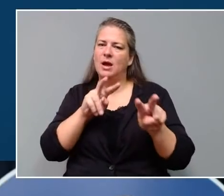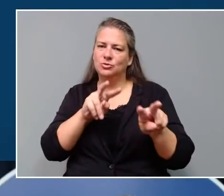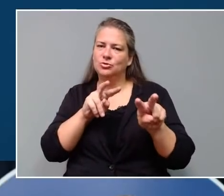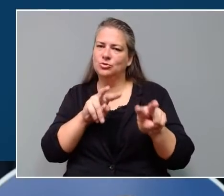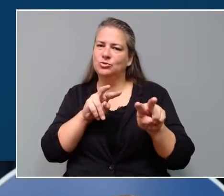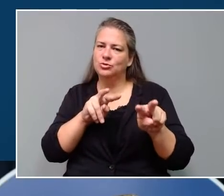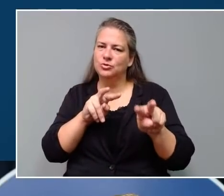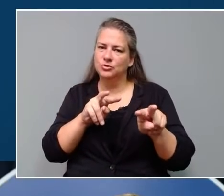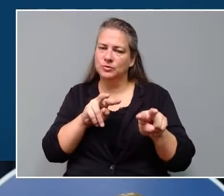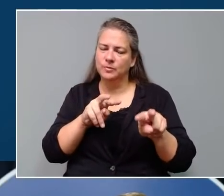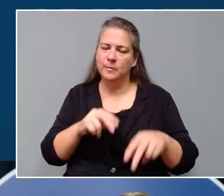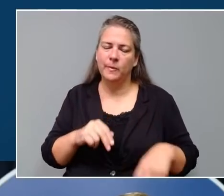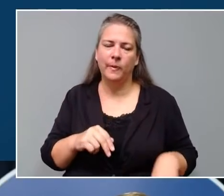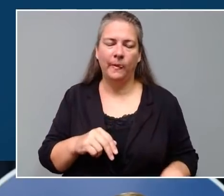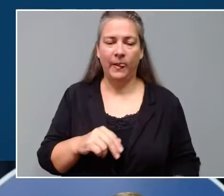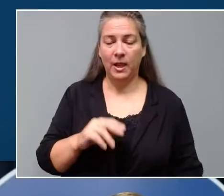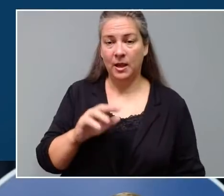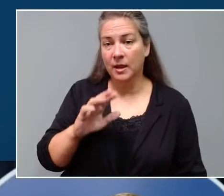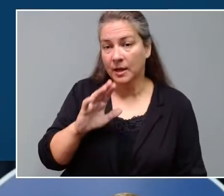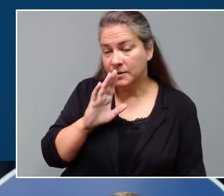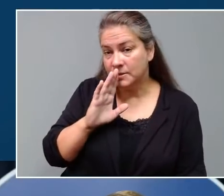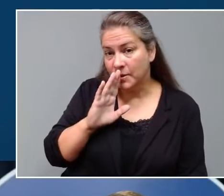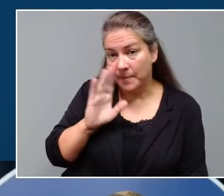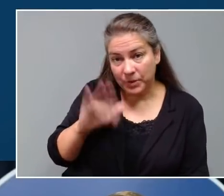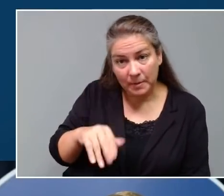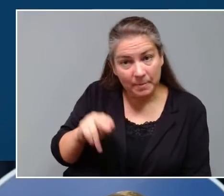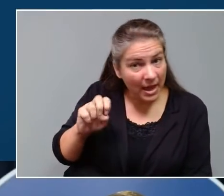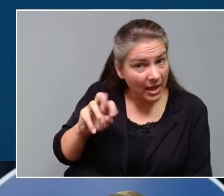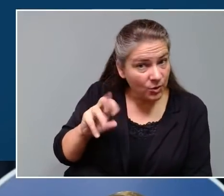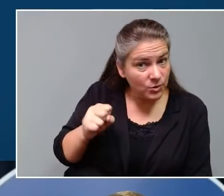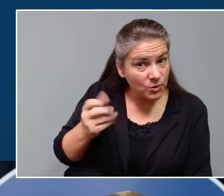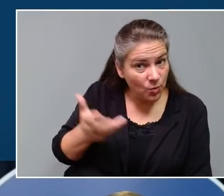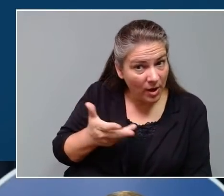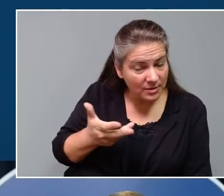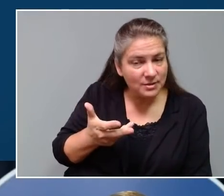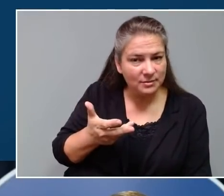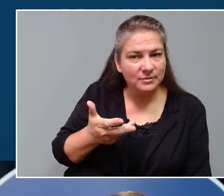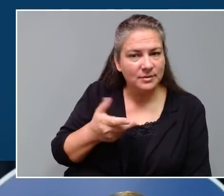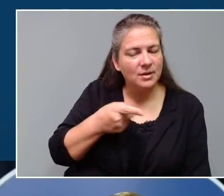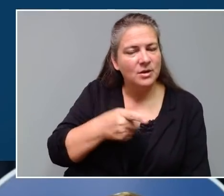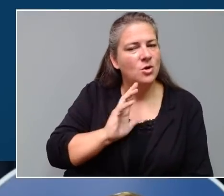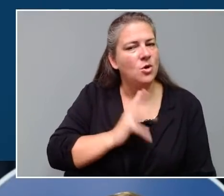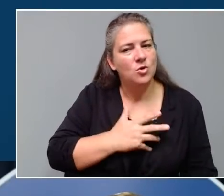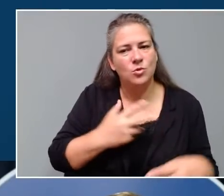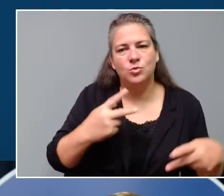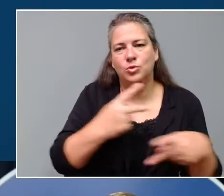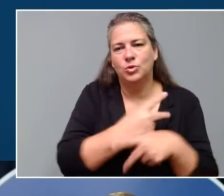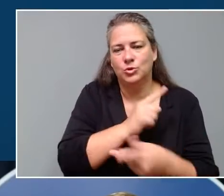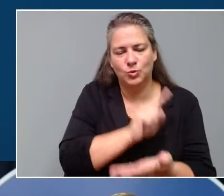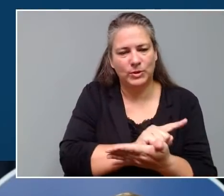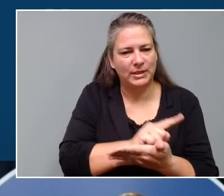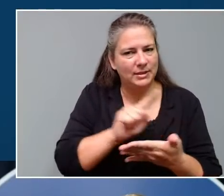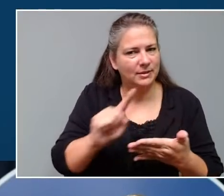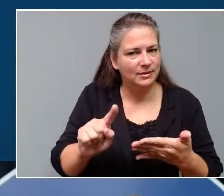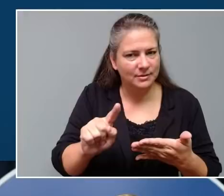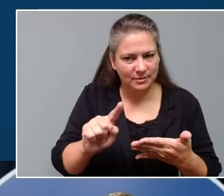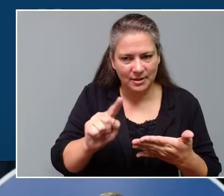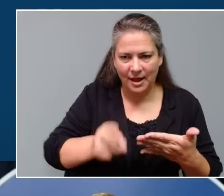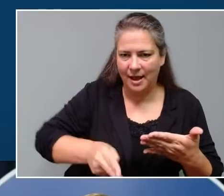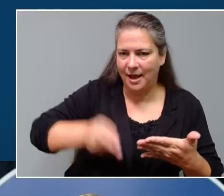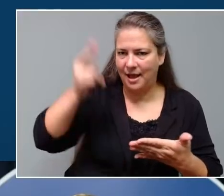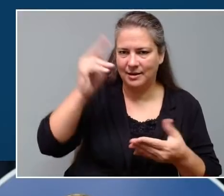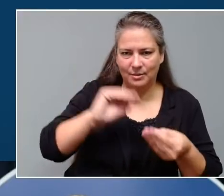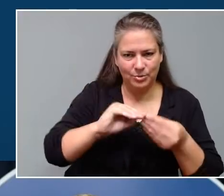again, the bad news is we had the single largest week in terms of cases ever. That shouldn't be happening when